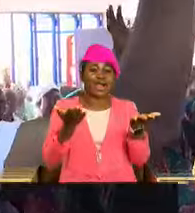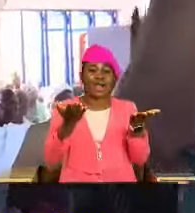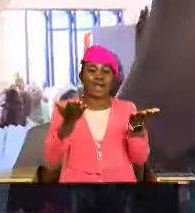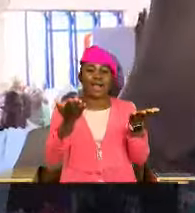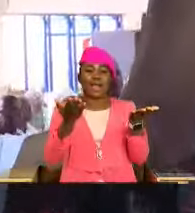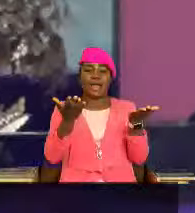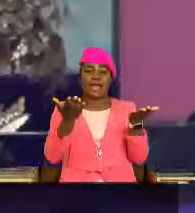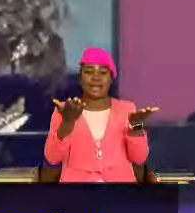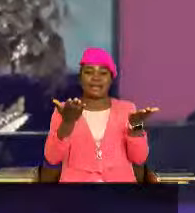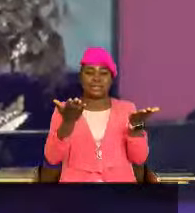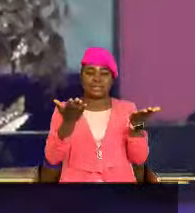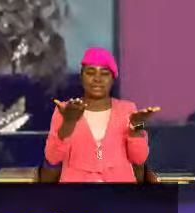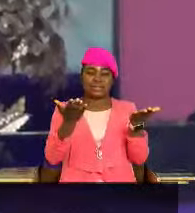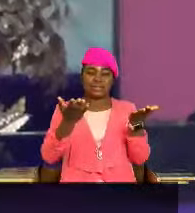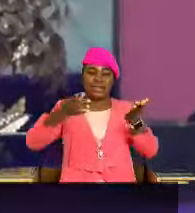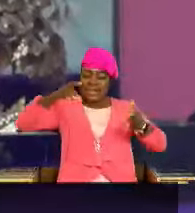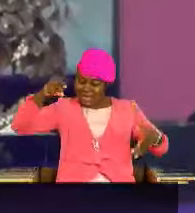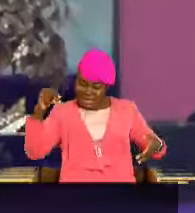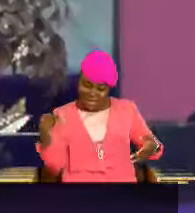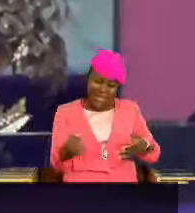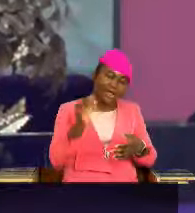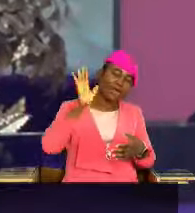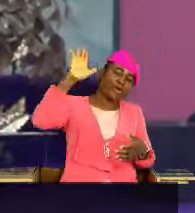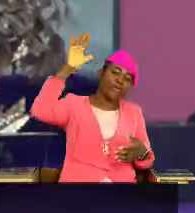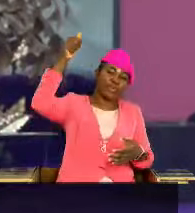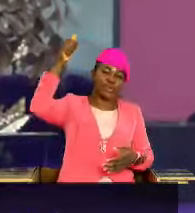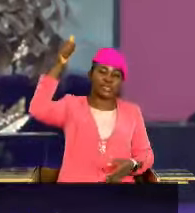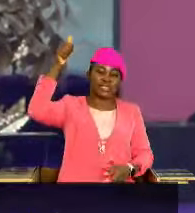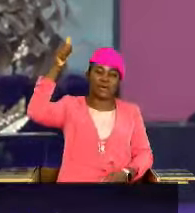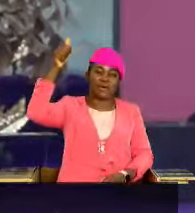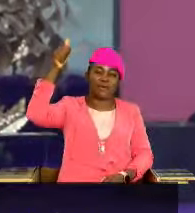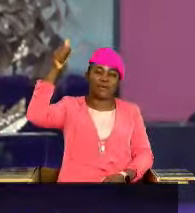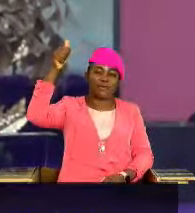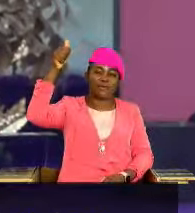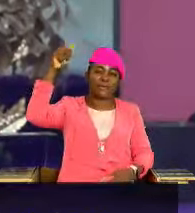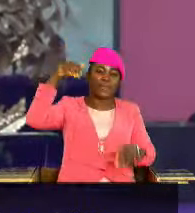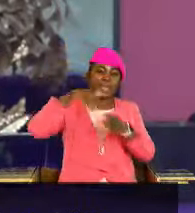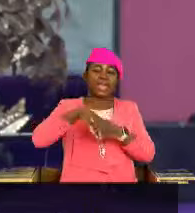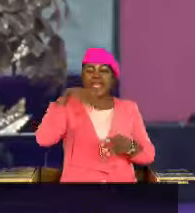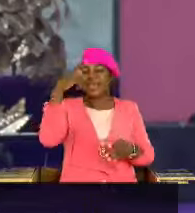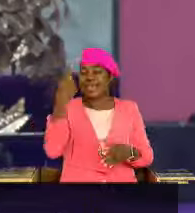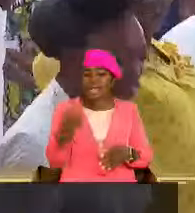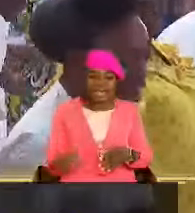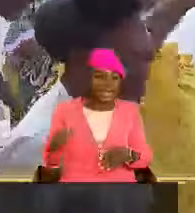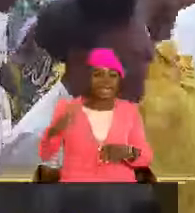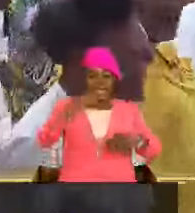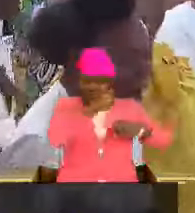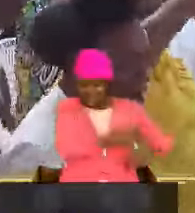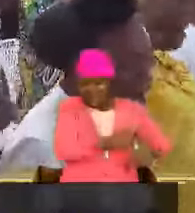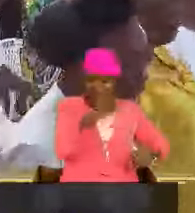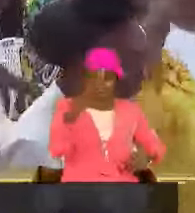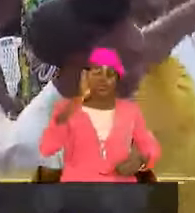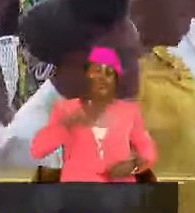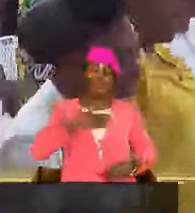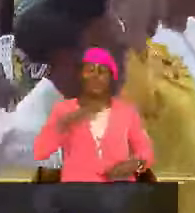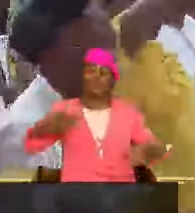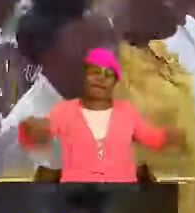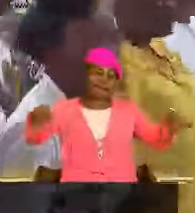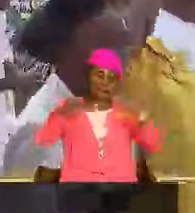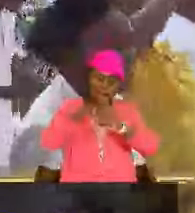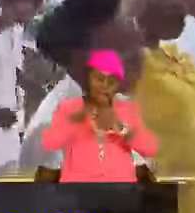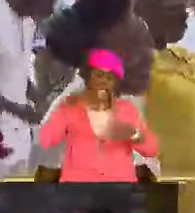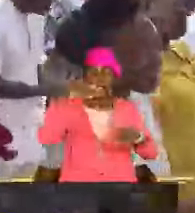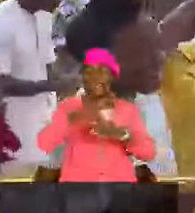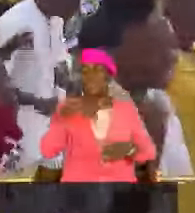AR Ste up yourself in defense of my marriage in defense of my